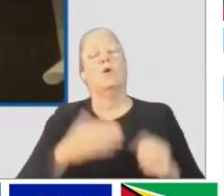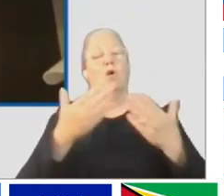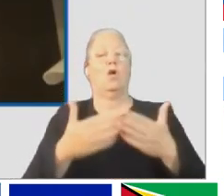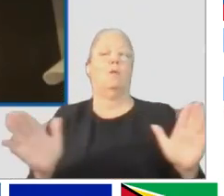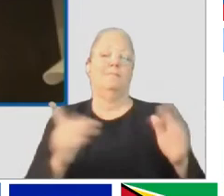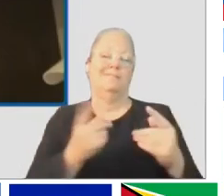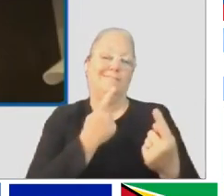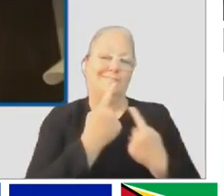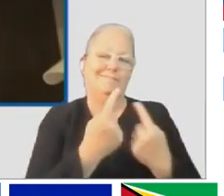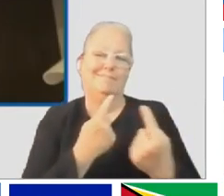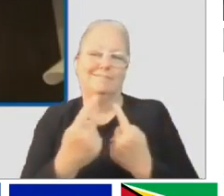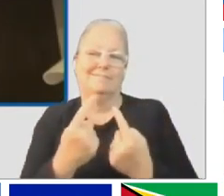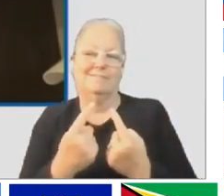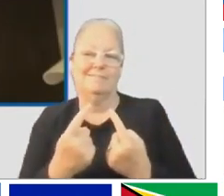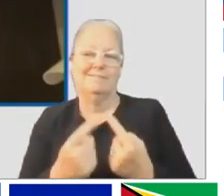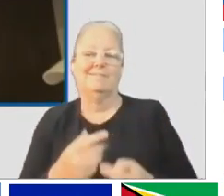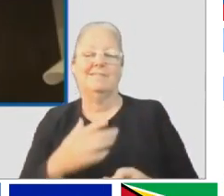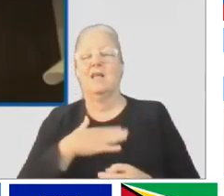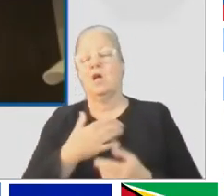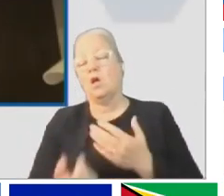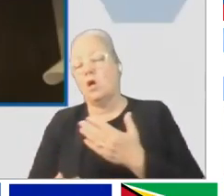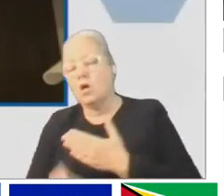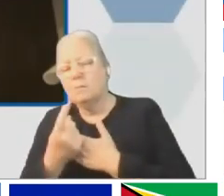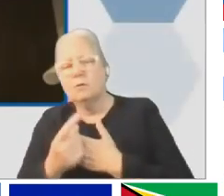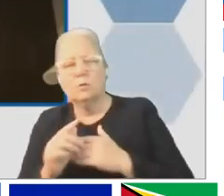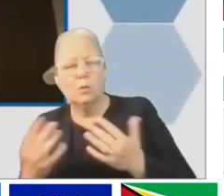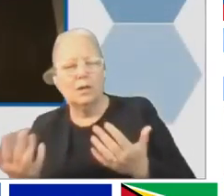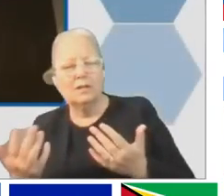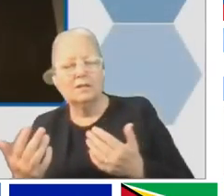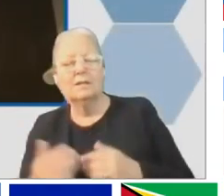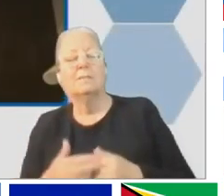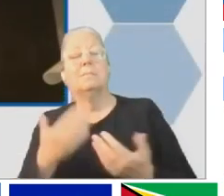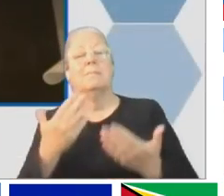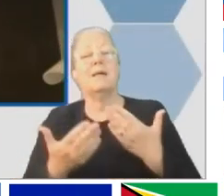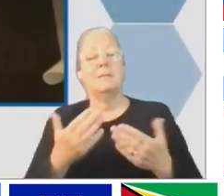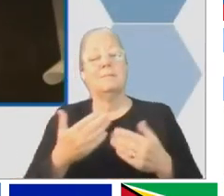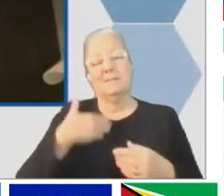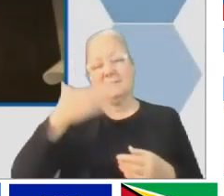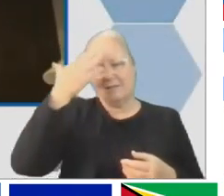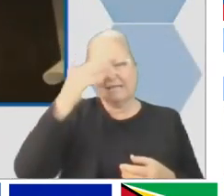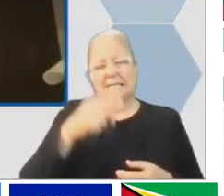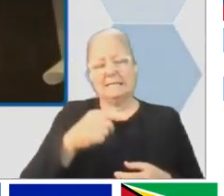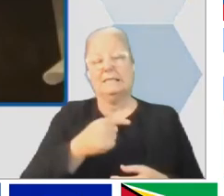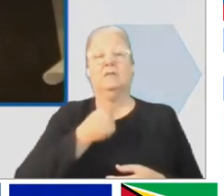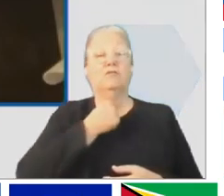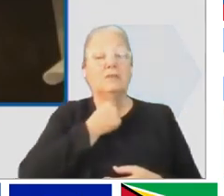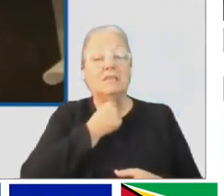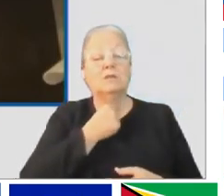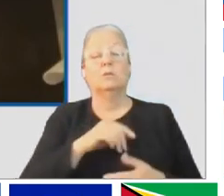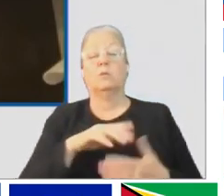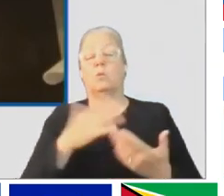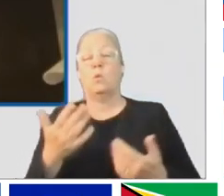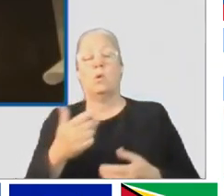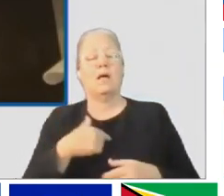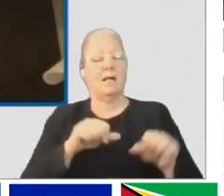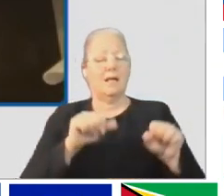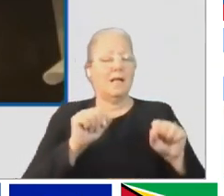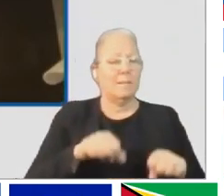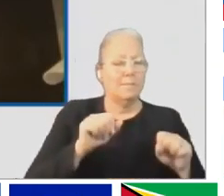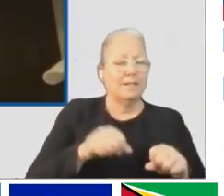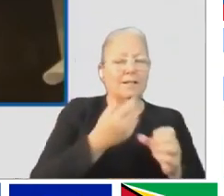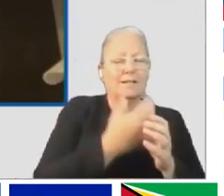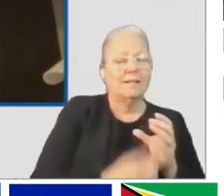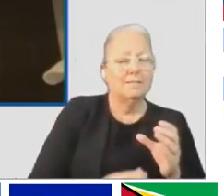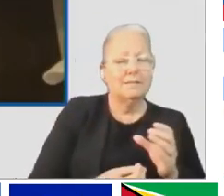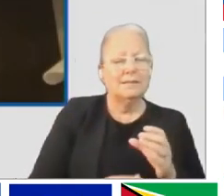around what are opportunities, what are things that we might know are risks or capability gaps that we should be able to think about and talk to each